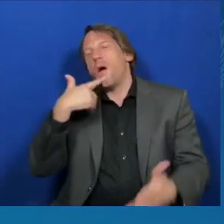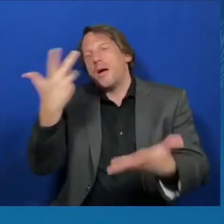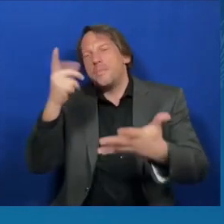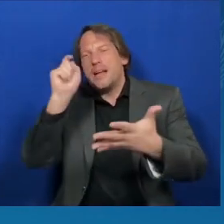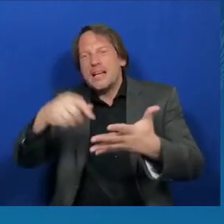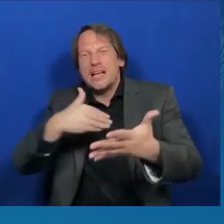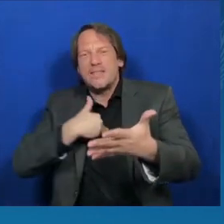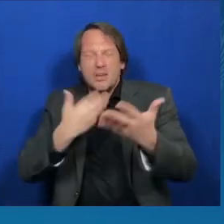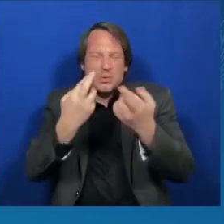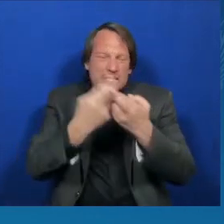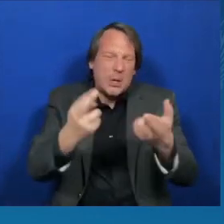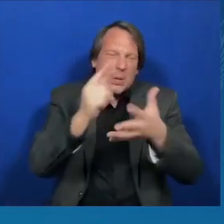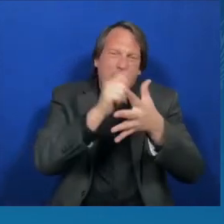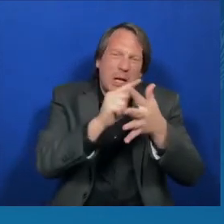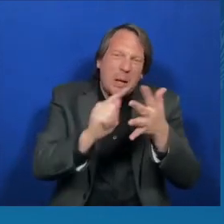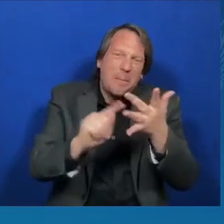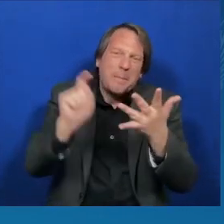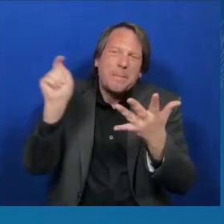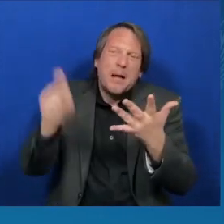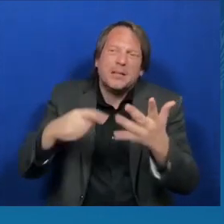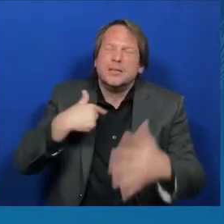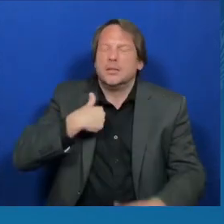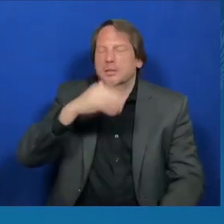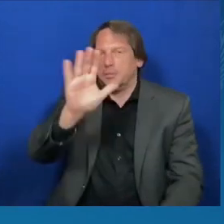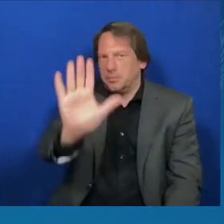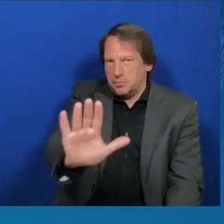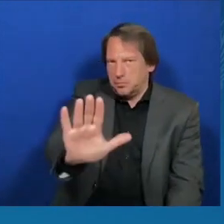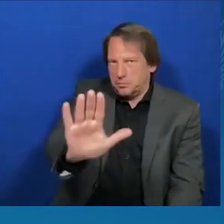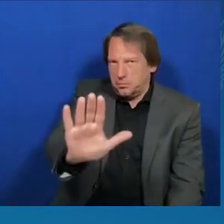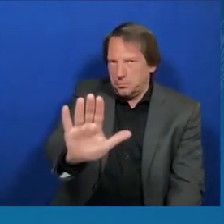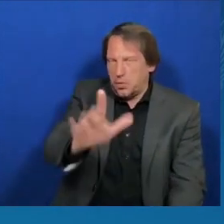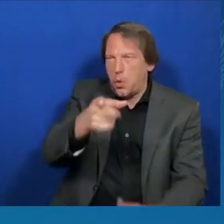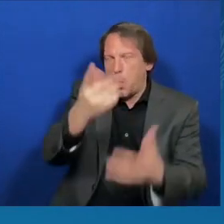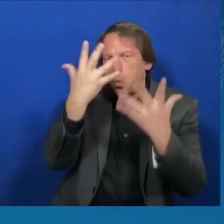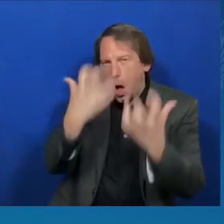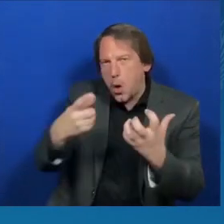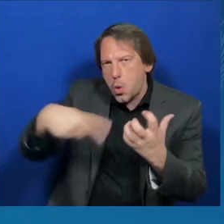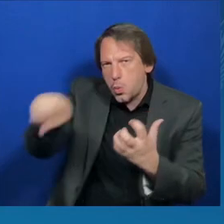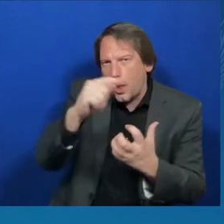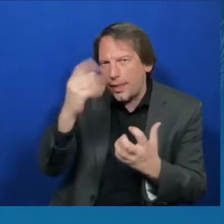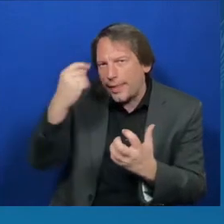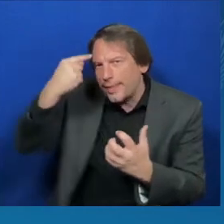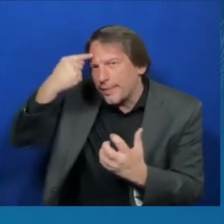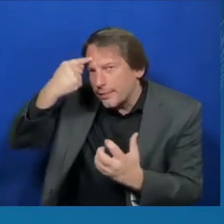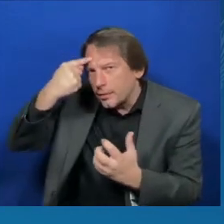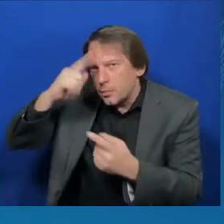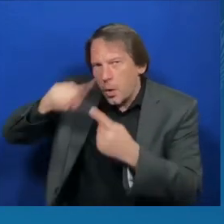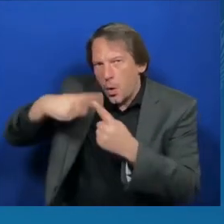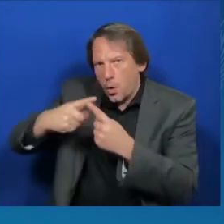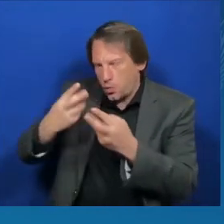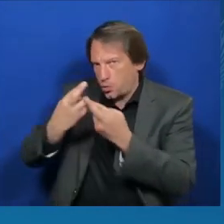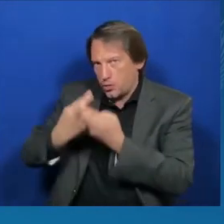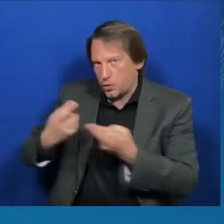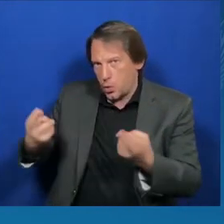to really consider the resources in our children and school officials that we have